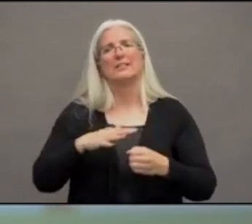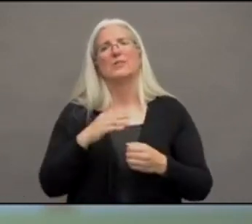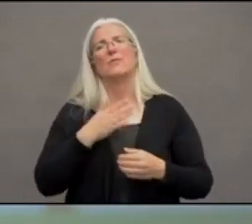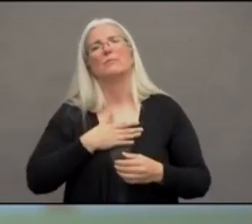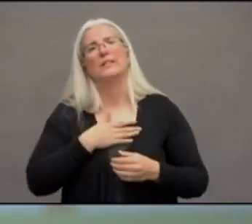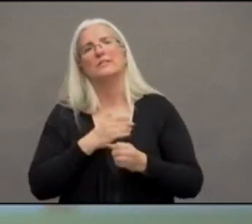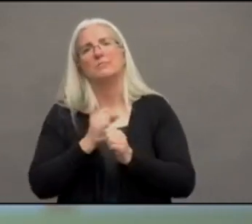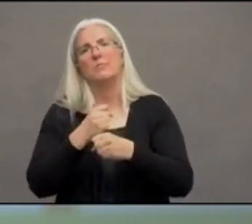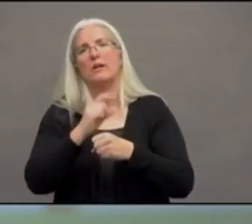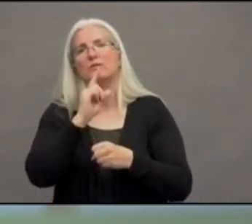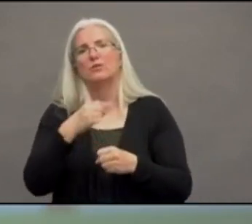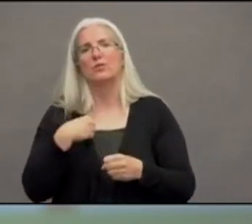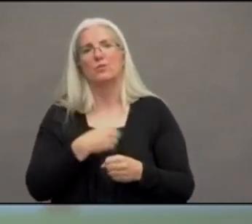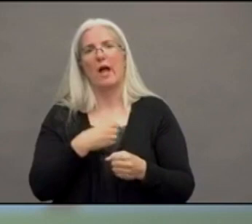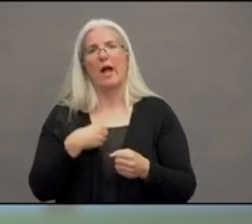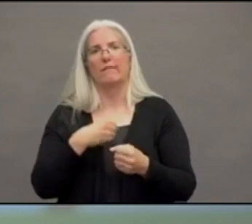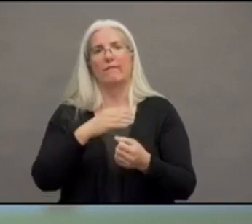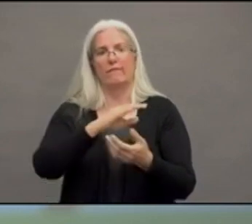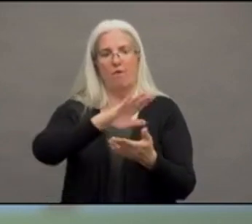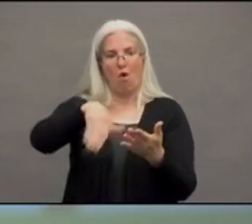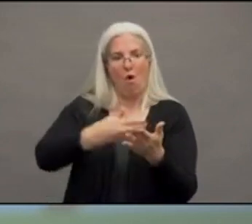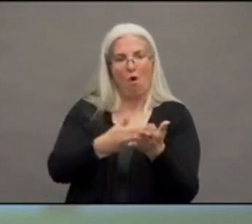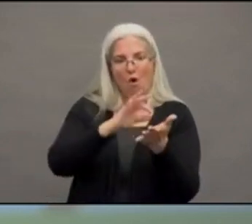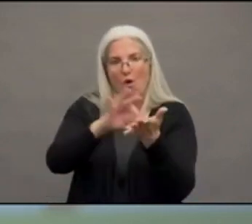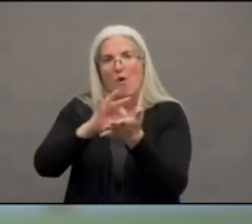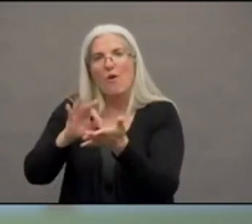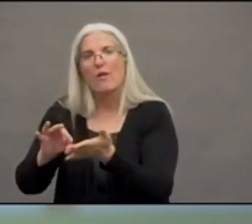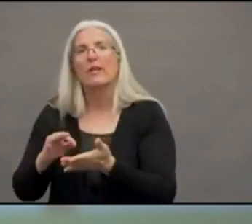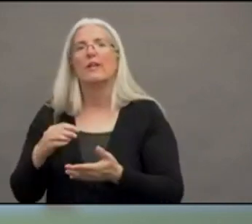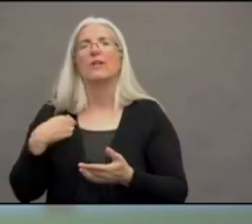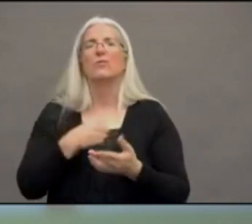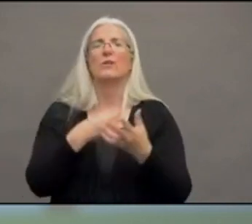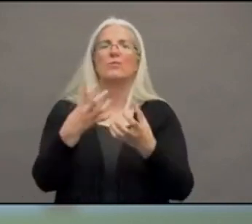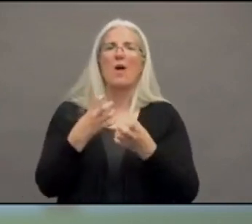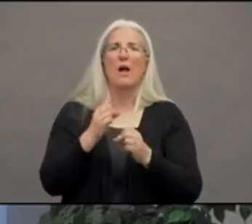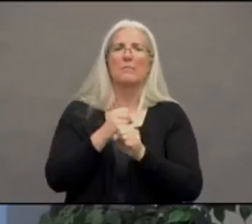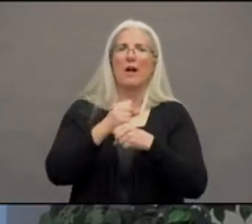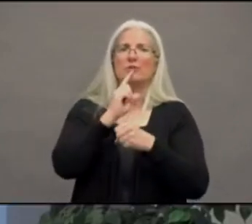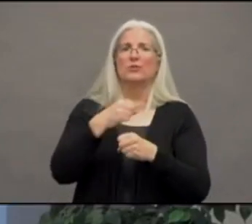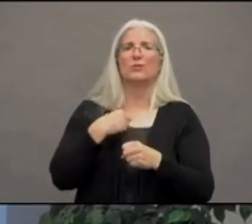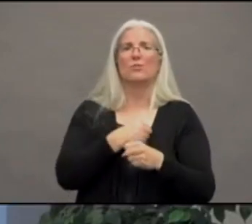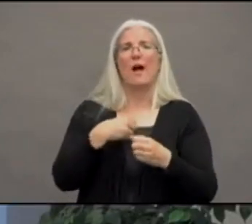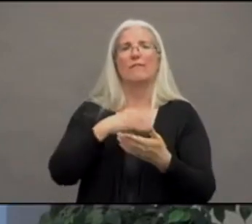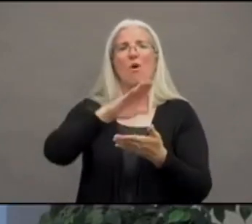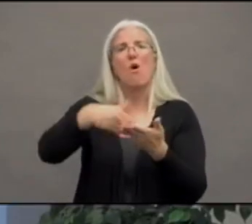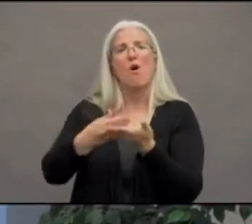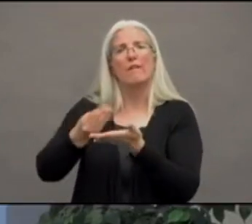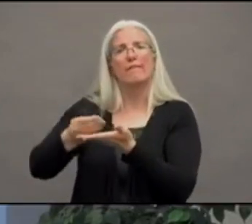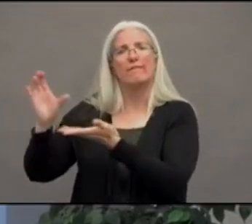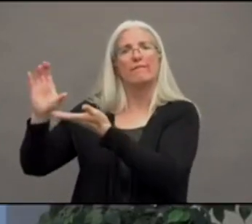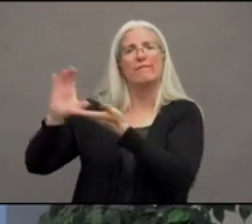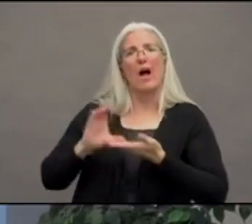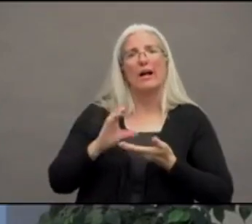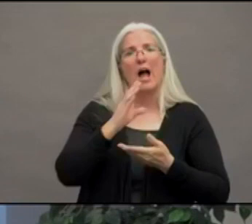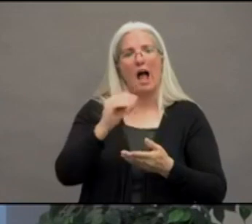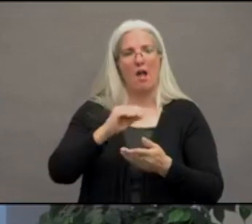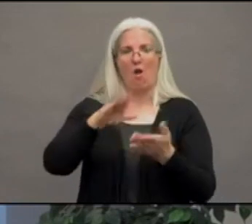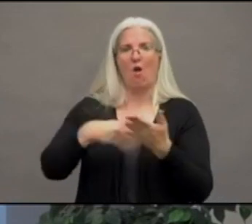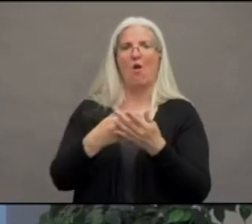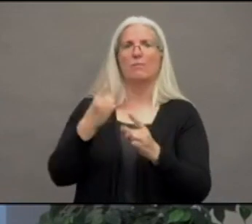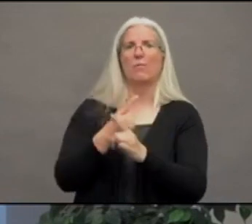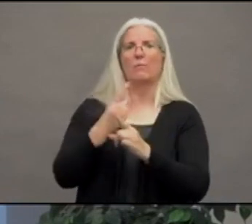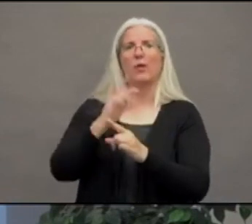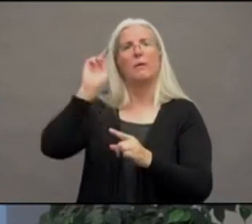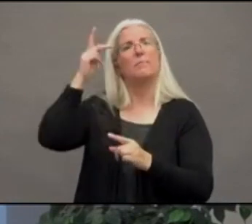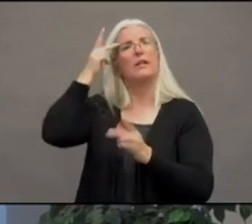in the county and the political representation that we need for the next 10 years. 10 minutes, and really I feel like it took me